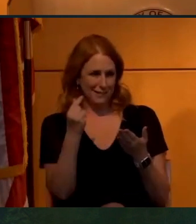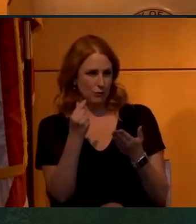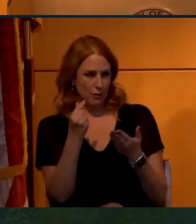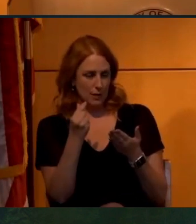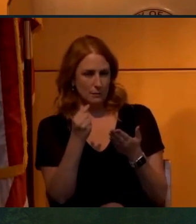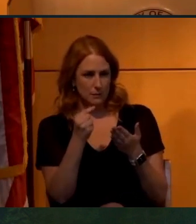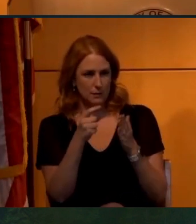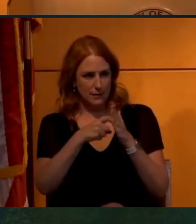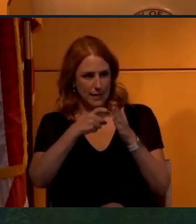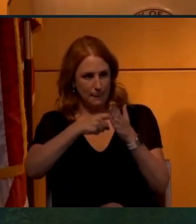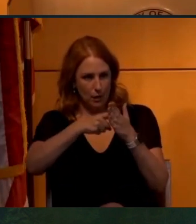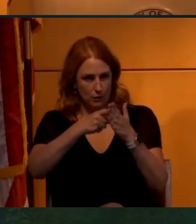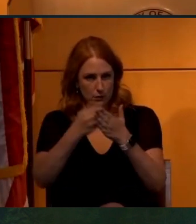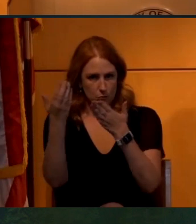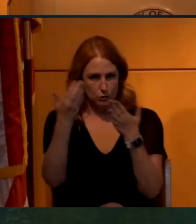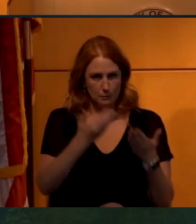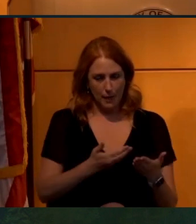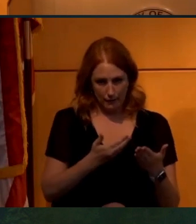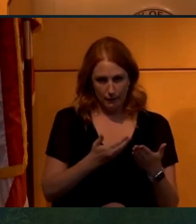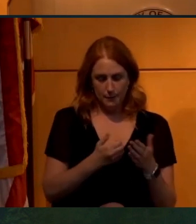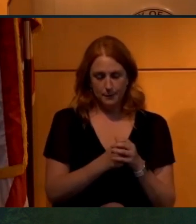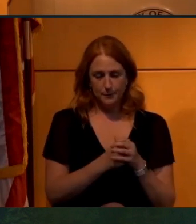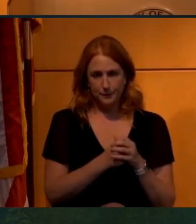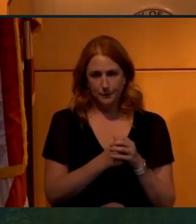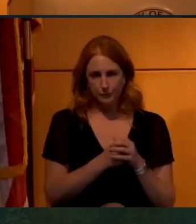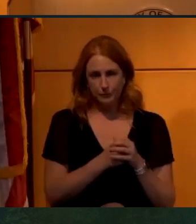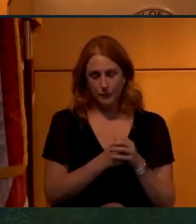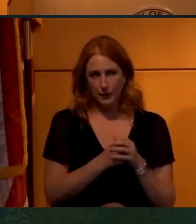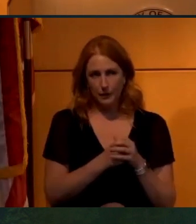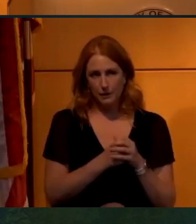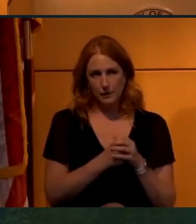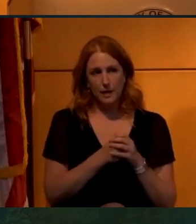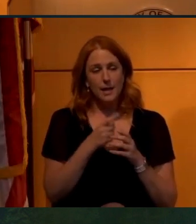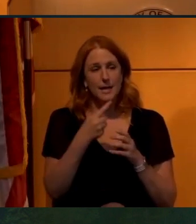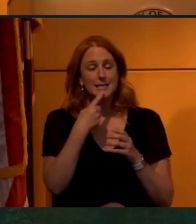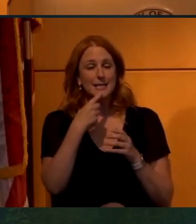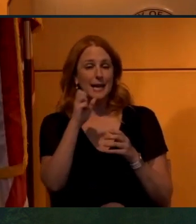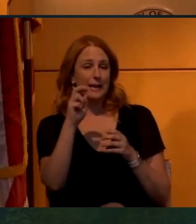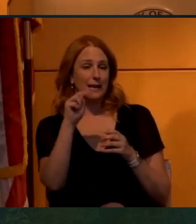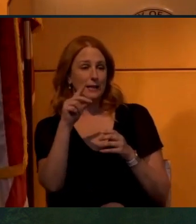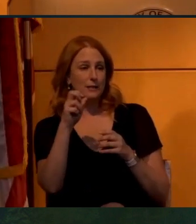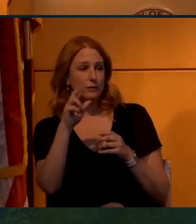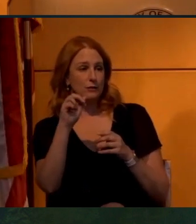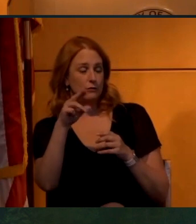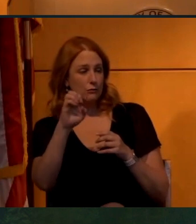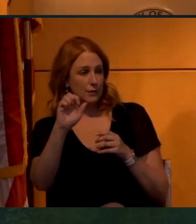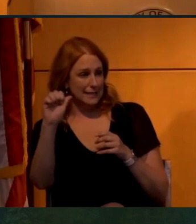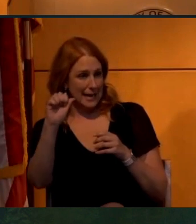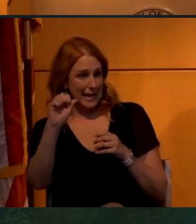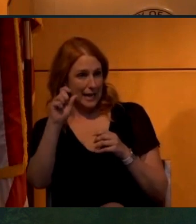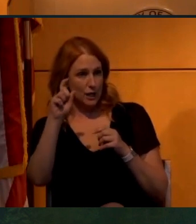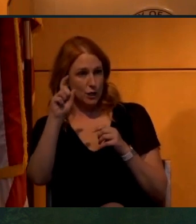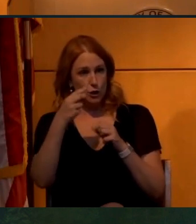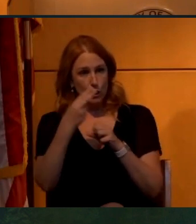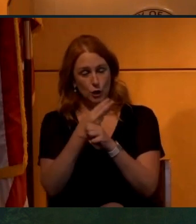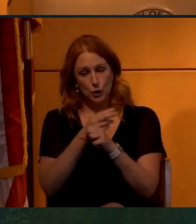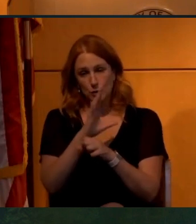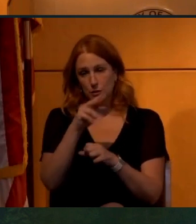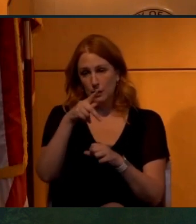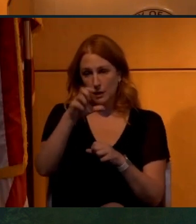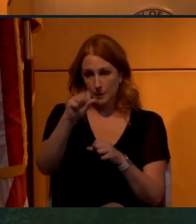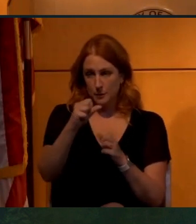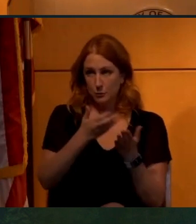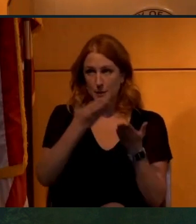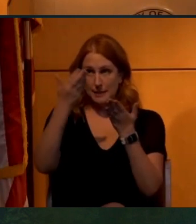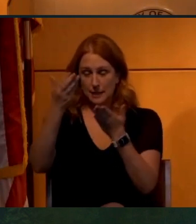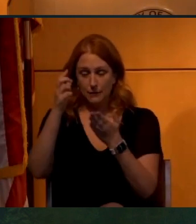SPA. And so the recent decadal said that Endurance A should utilize CLIPS to be delivered to the moon